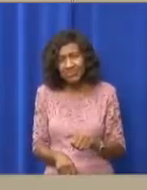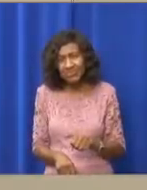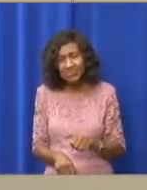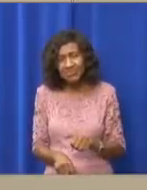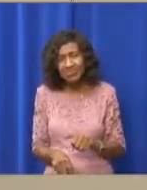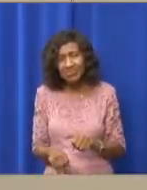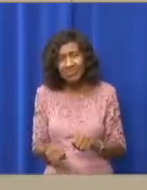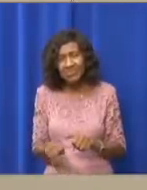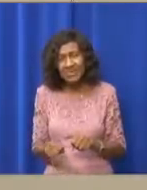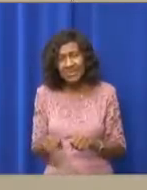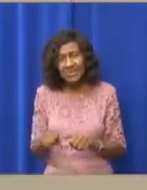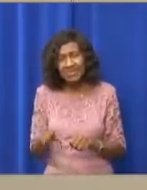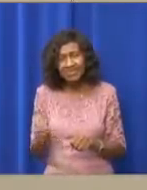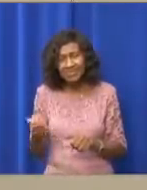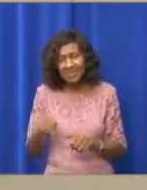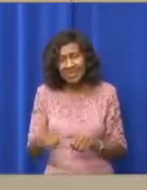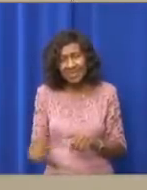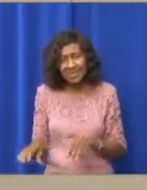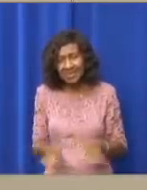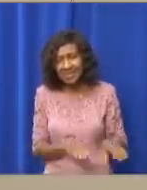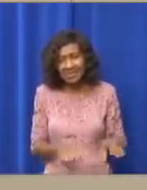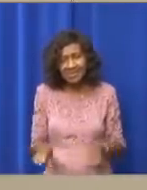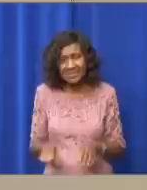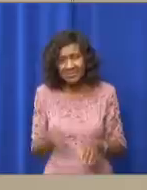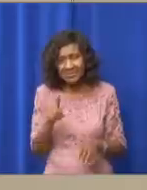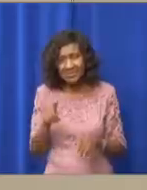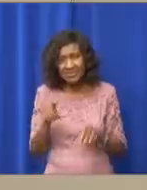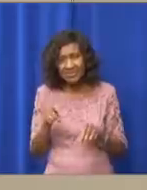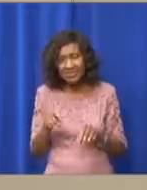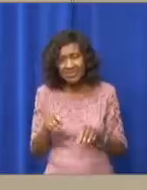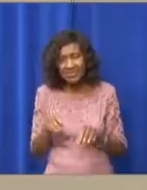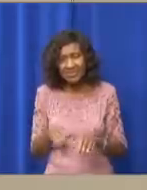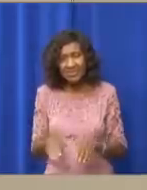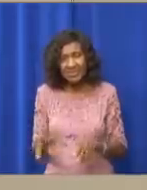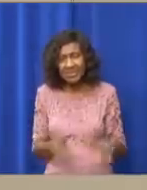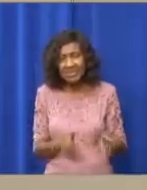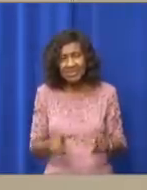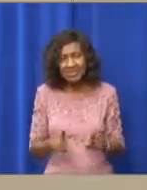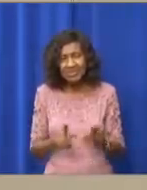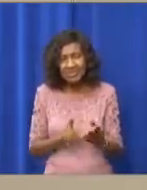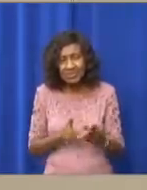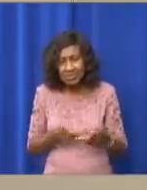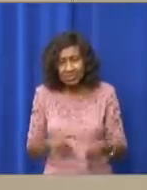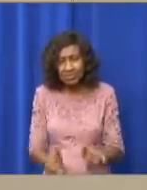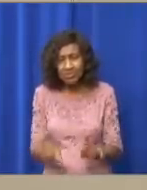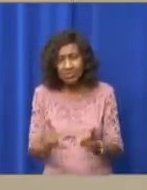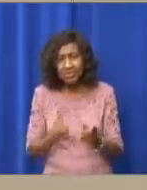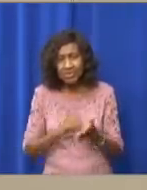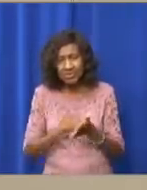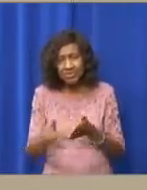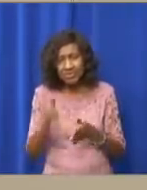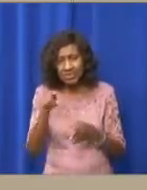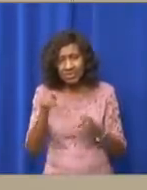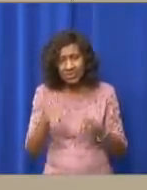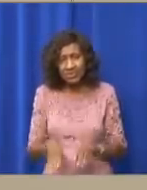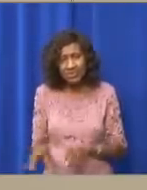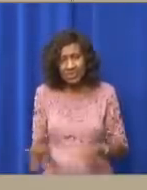any activity you could carry out during the course of the rest of the week, you can carry out during